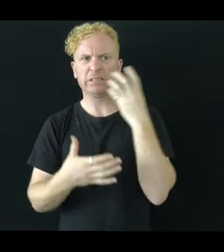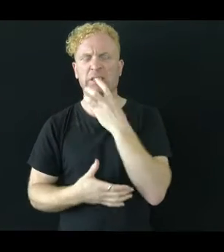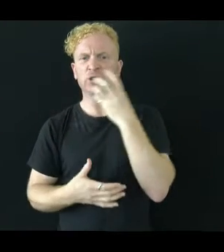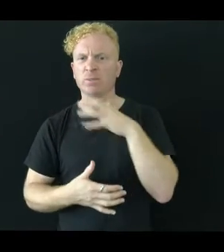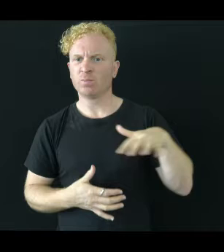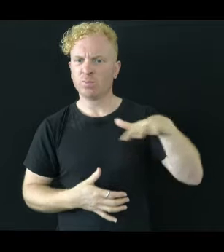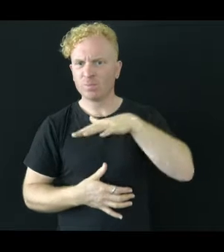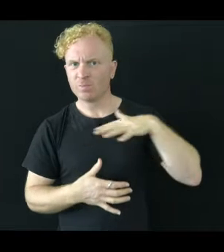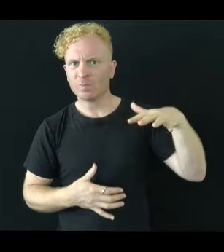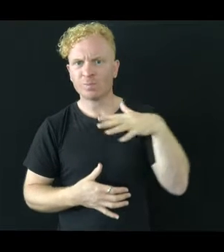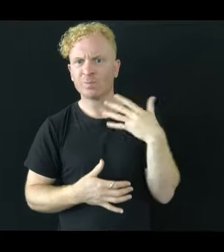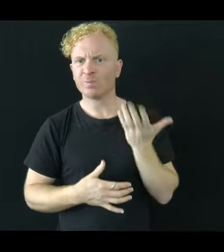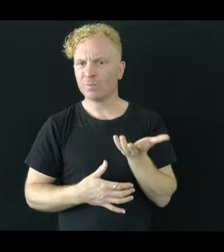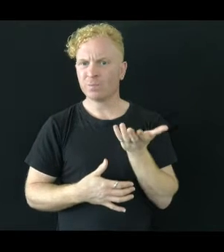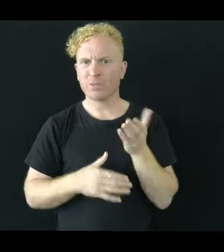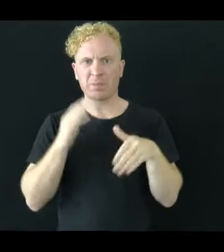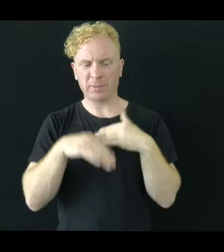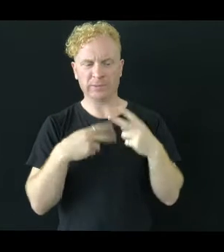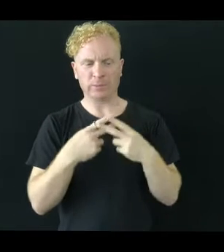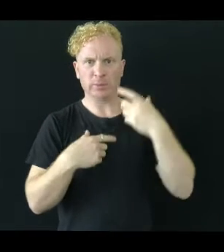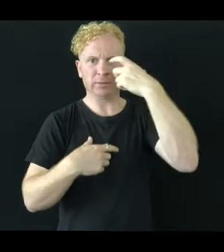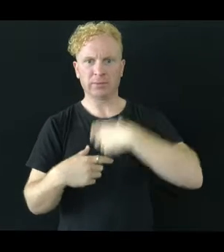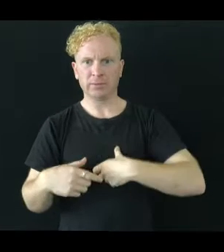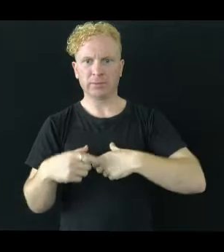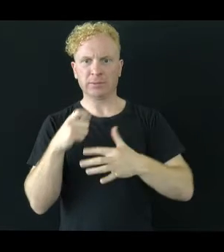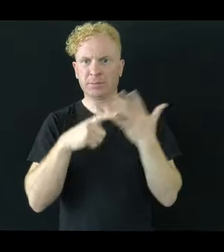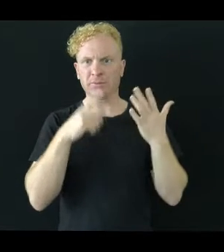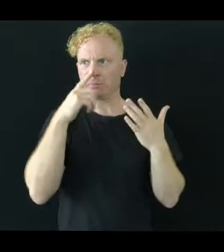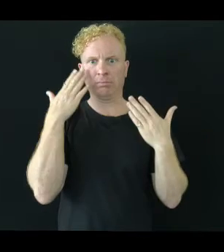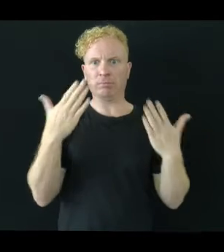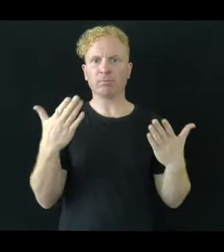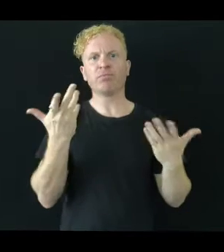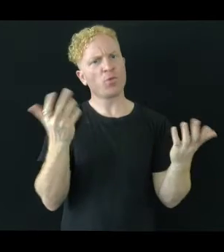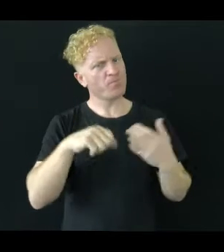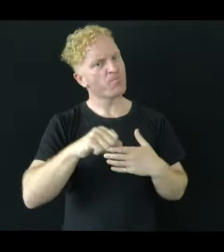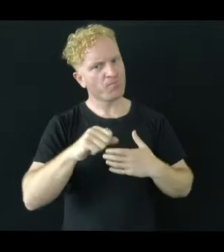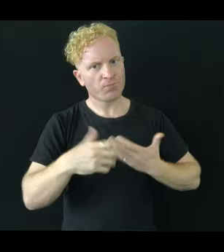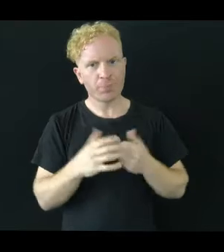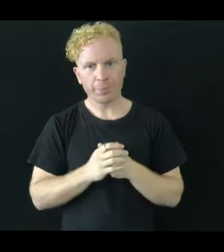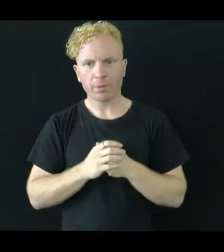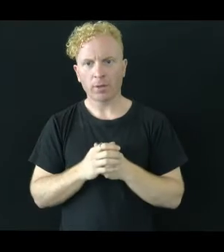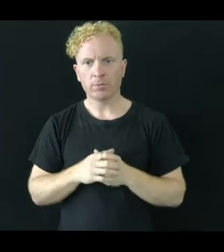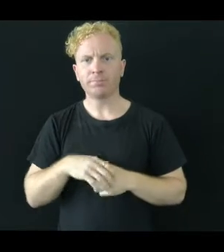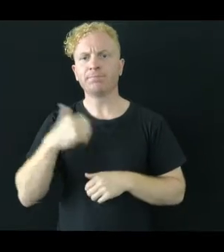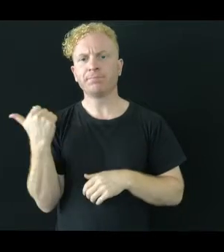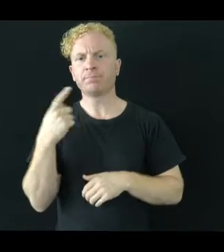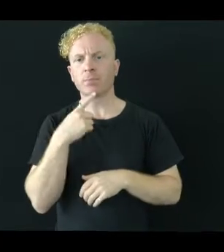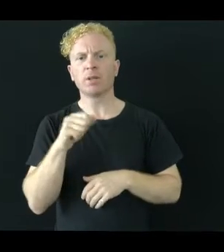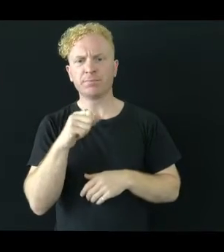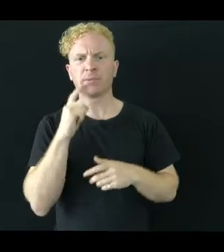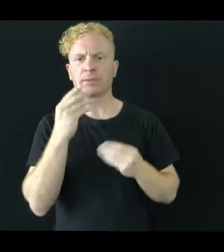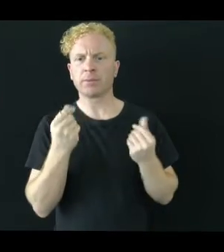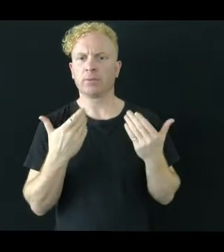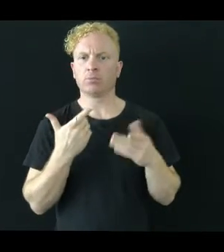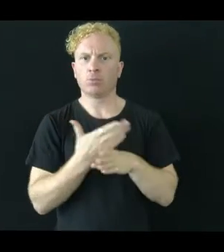barriers and challenges around sexuality and disability. So, yeah. Absolutely. And it's something our young